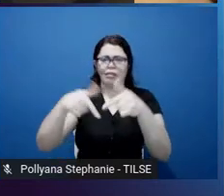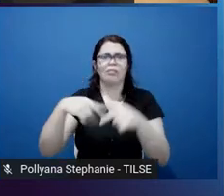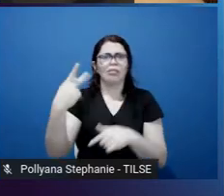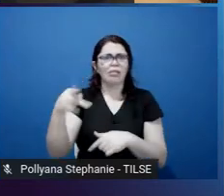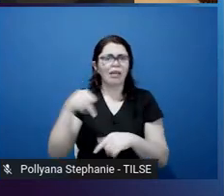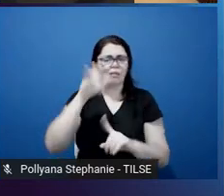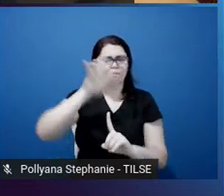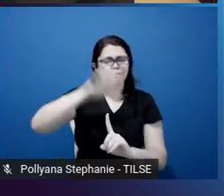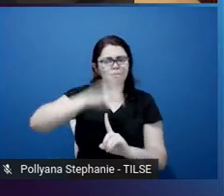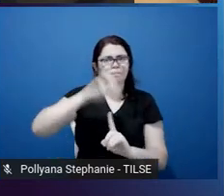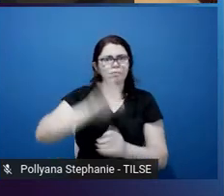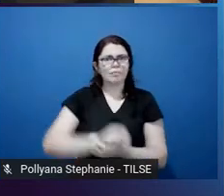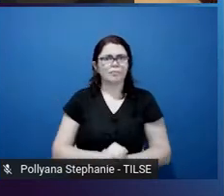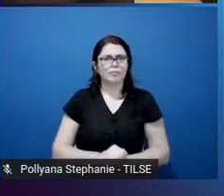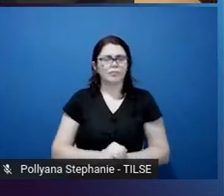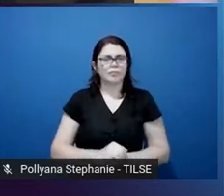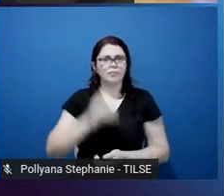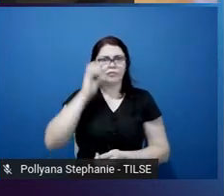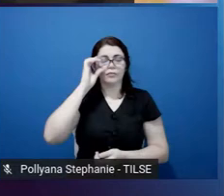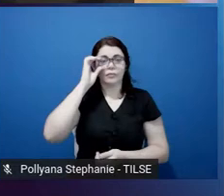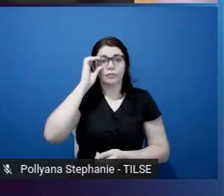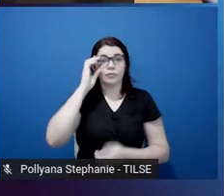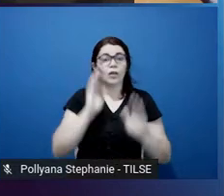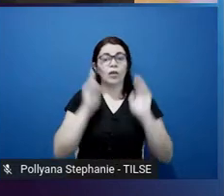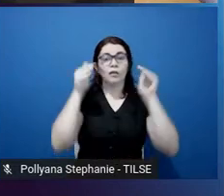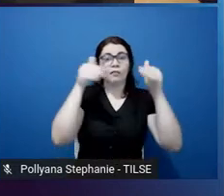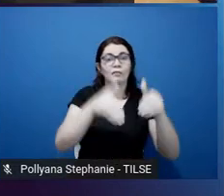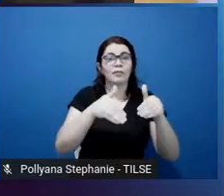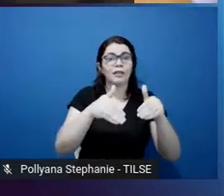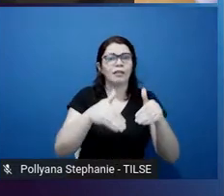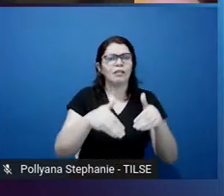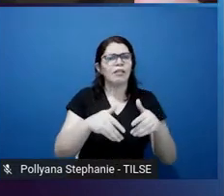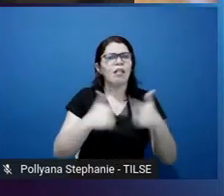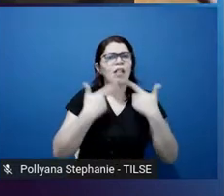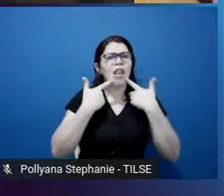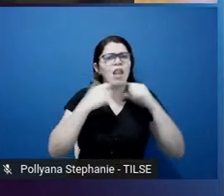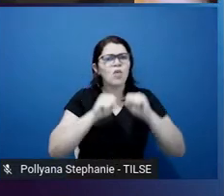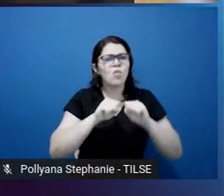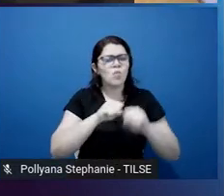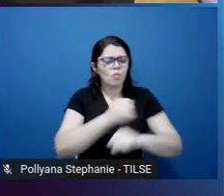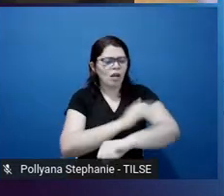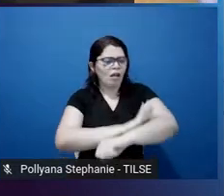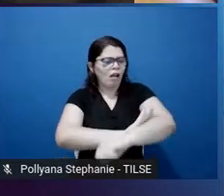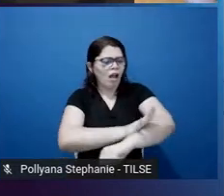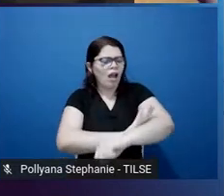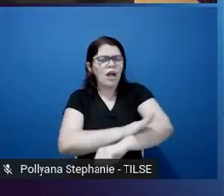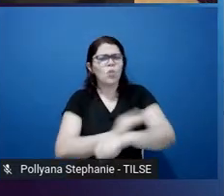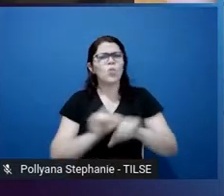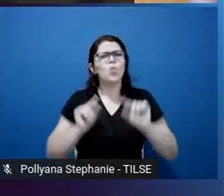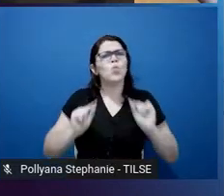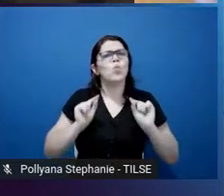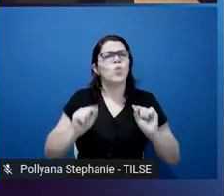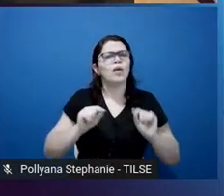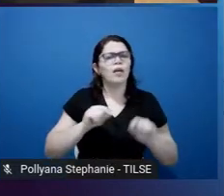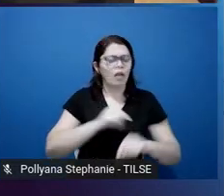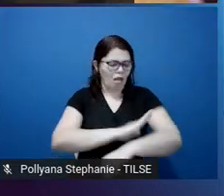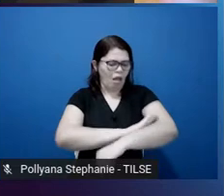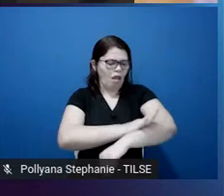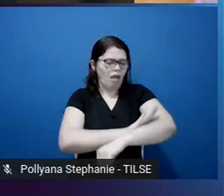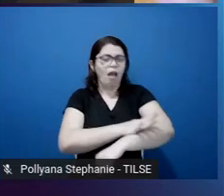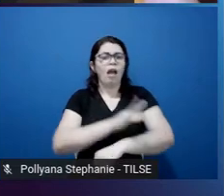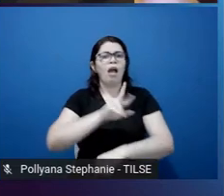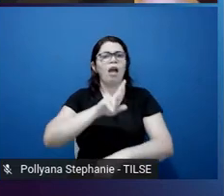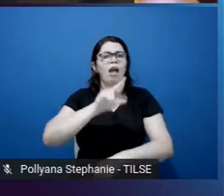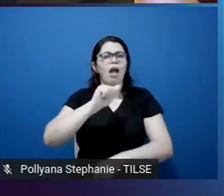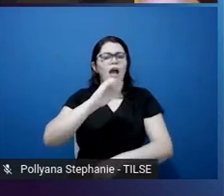Now, going into specifically what is linguistic racism, I needed to talk a little bit about racism and so